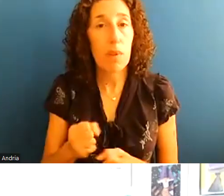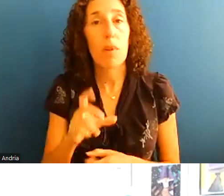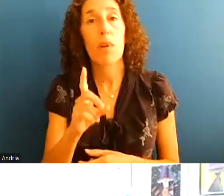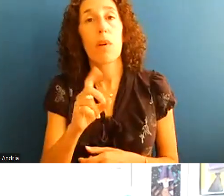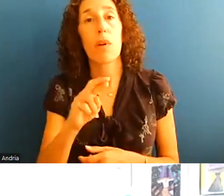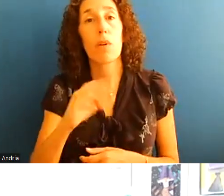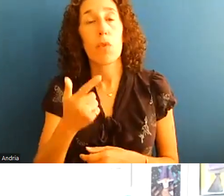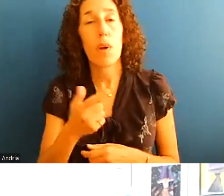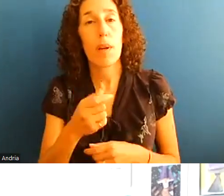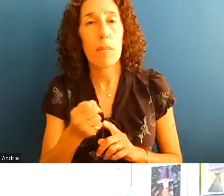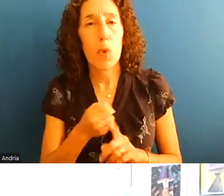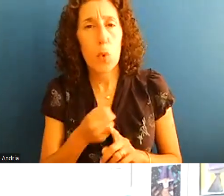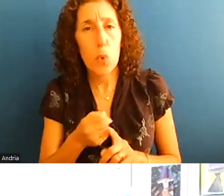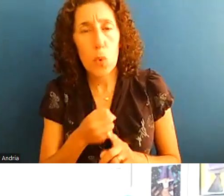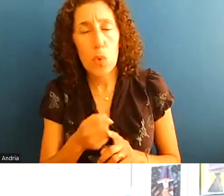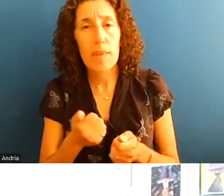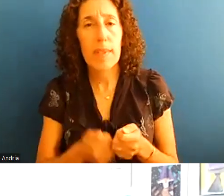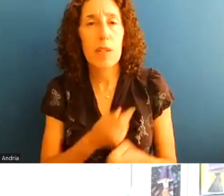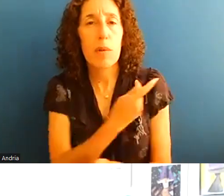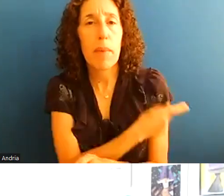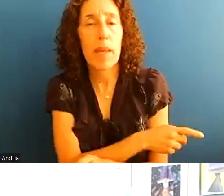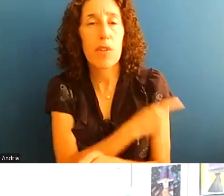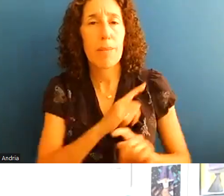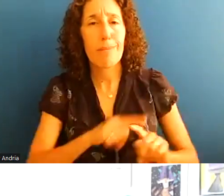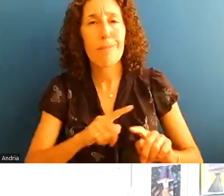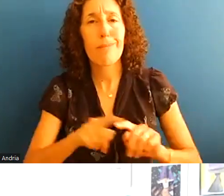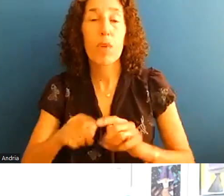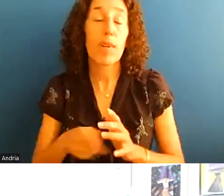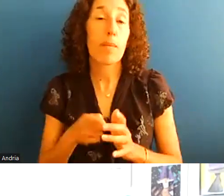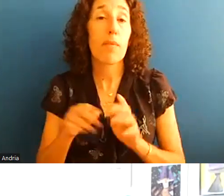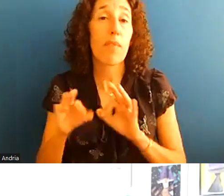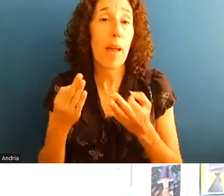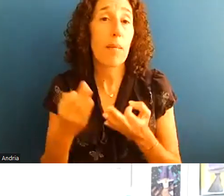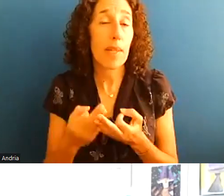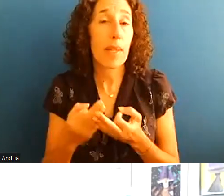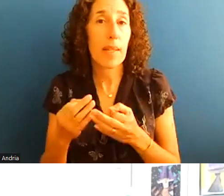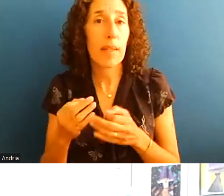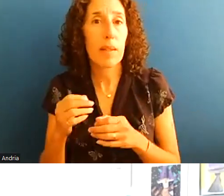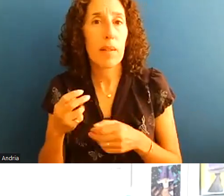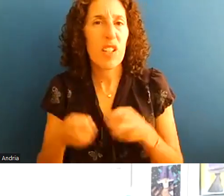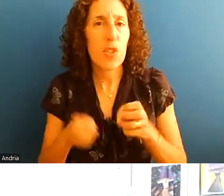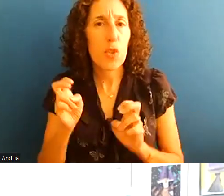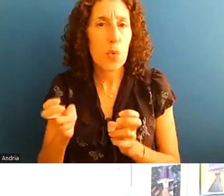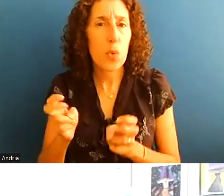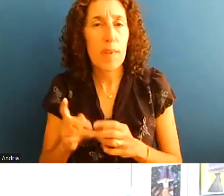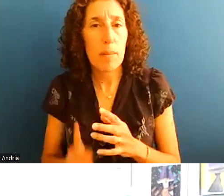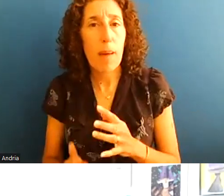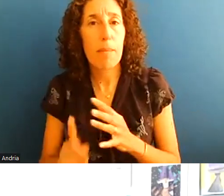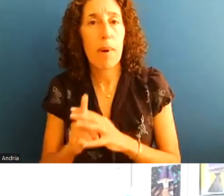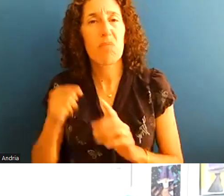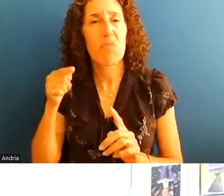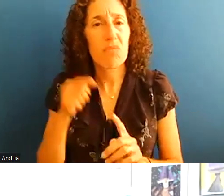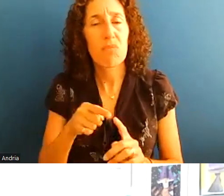Depending on the case, and everyone is different. There's family issues, a lot going on in this period of crisis right here in the